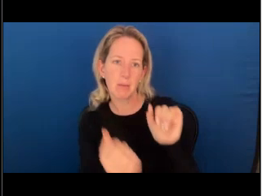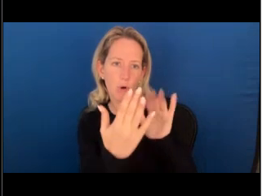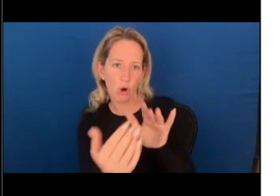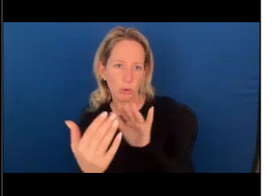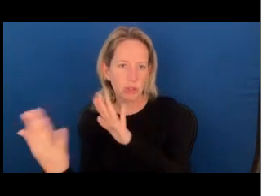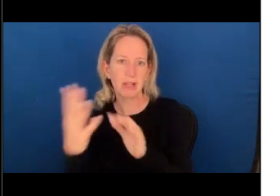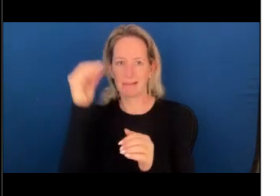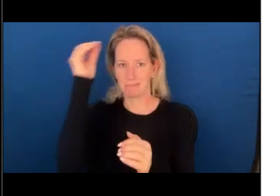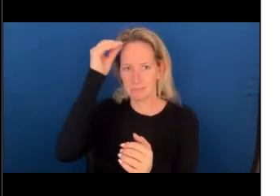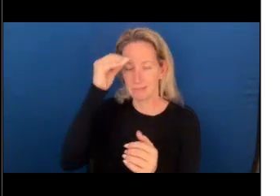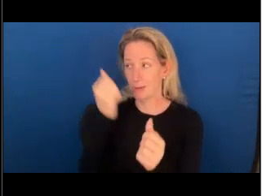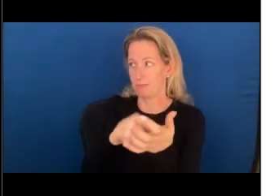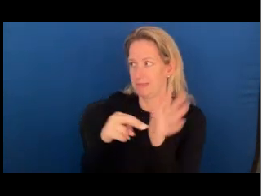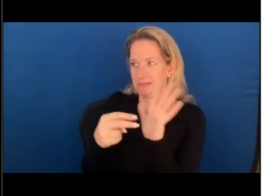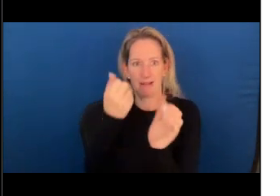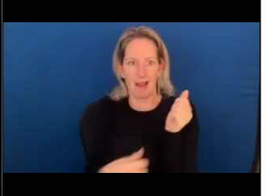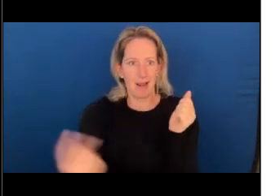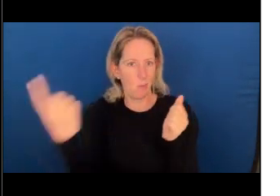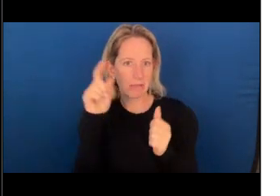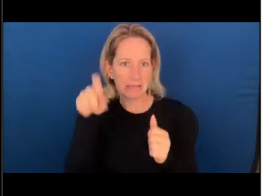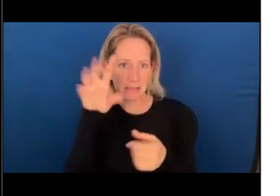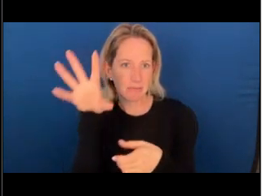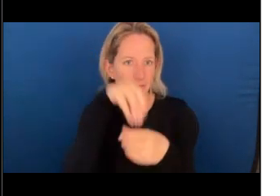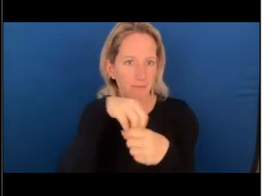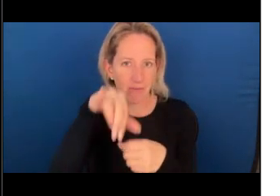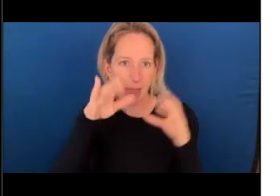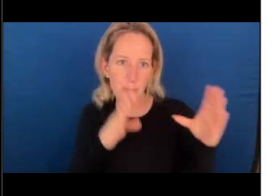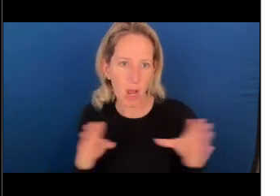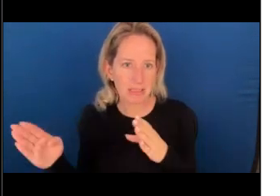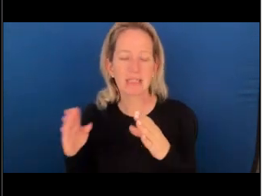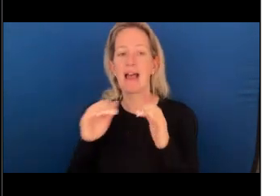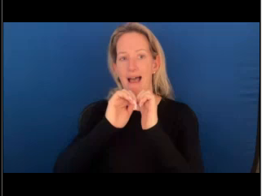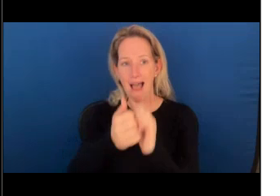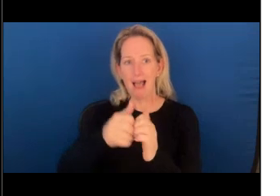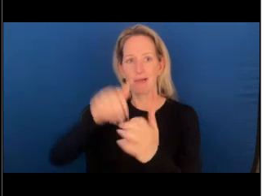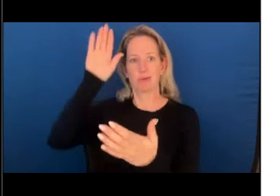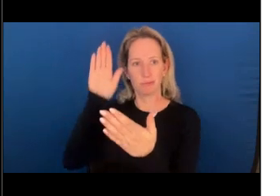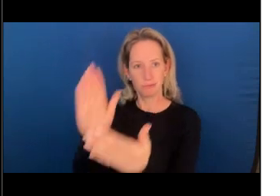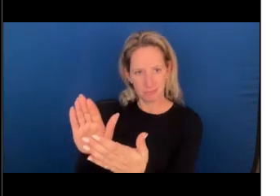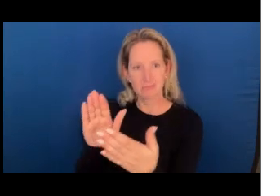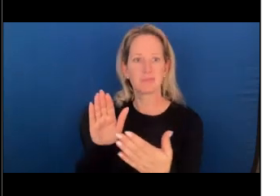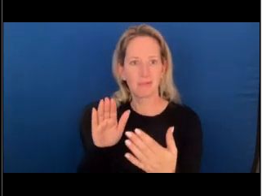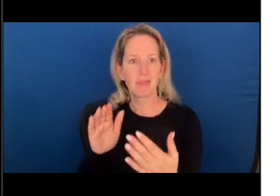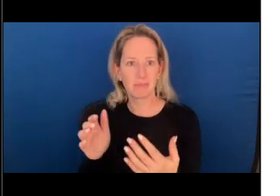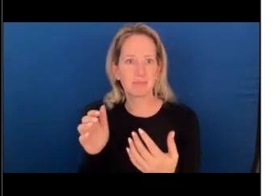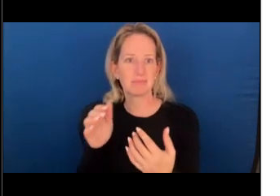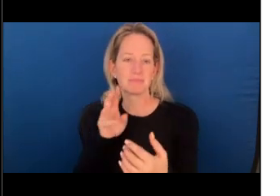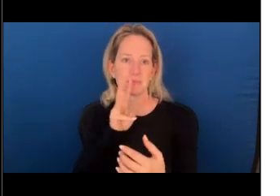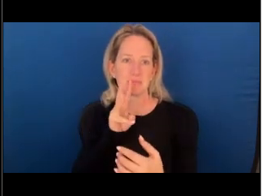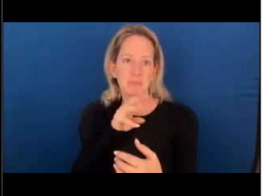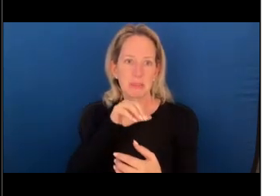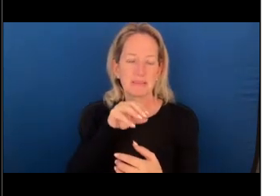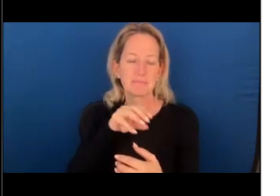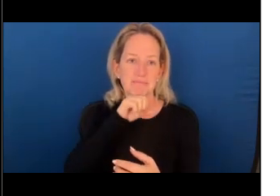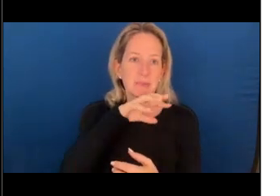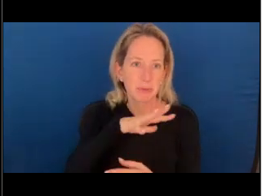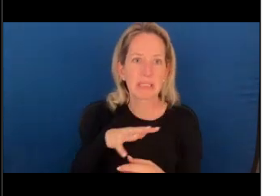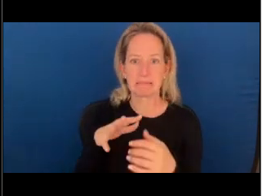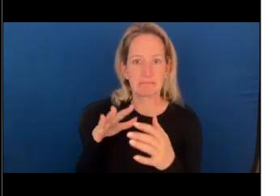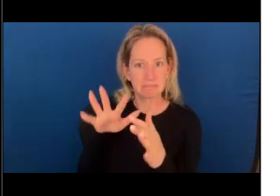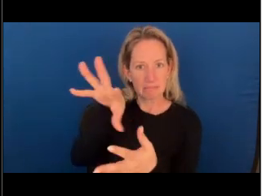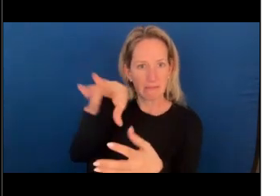meaning that anyone who needed to be involved in the process of marine debris reduction was. It also means that implementing it across the